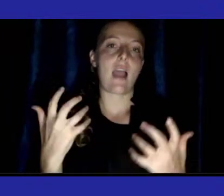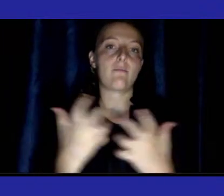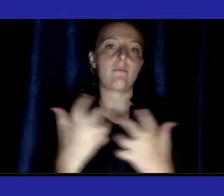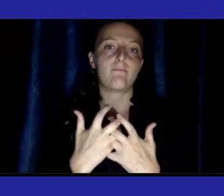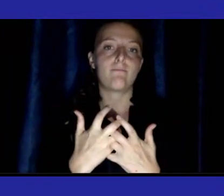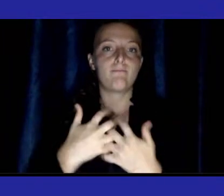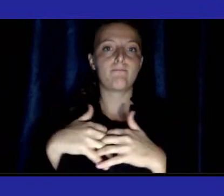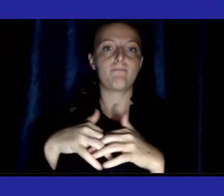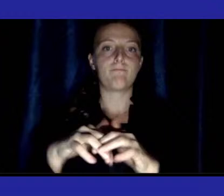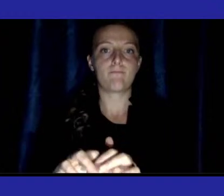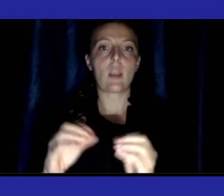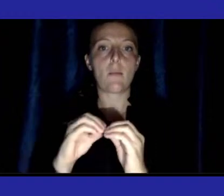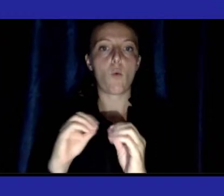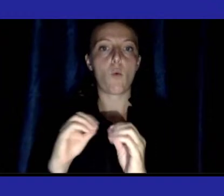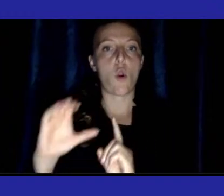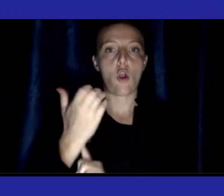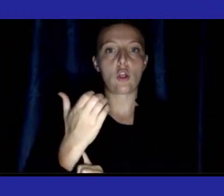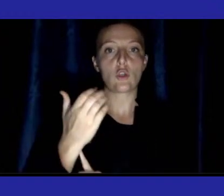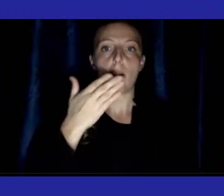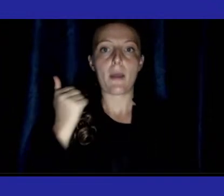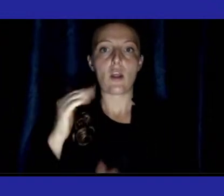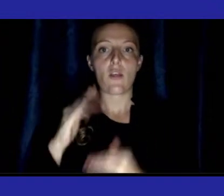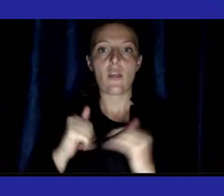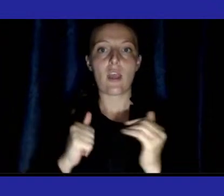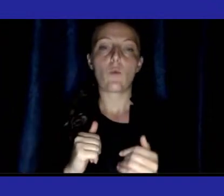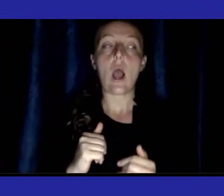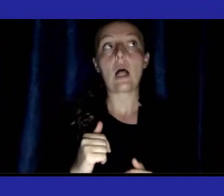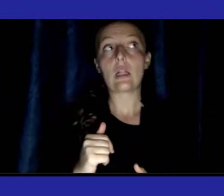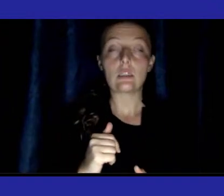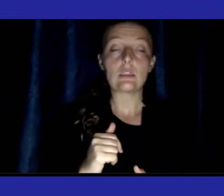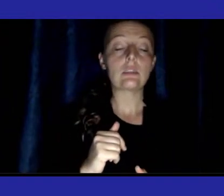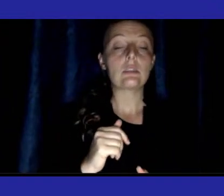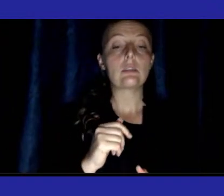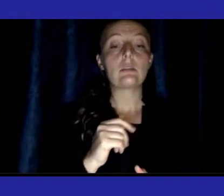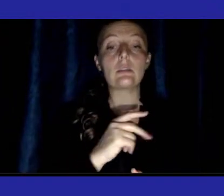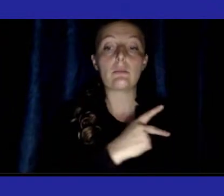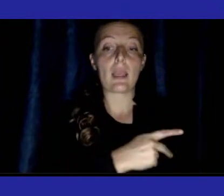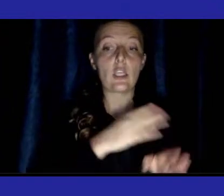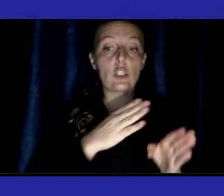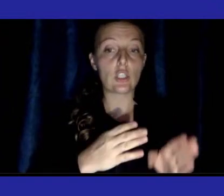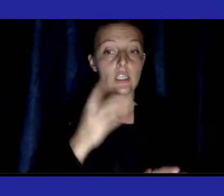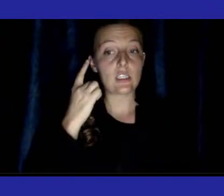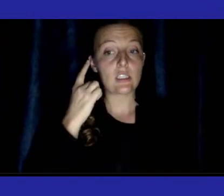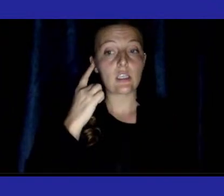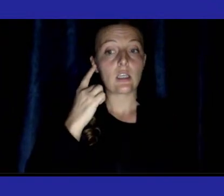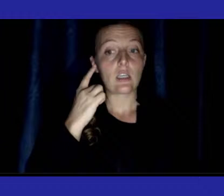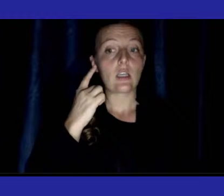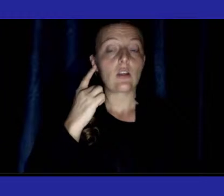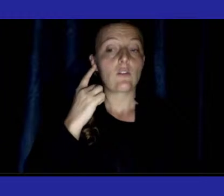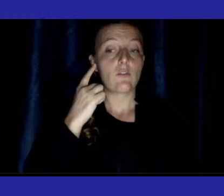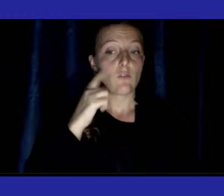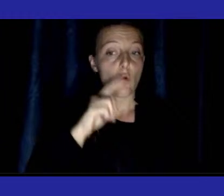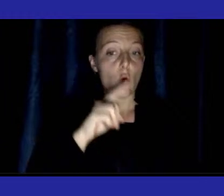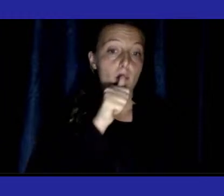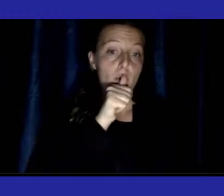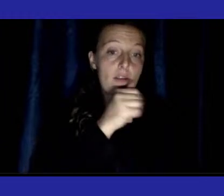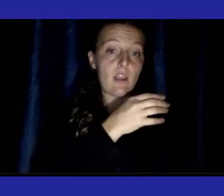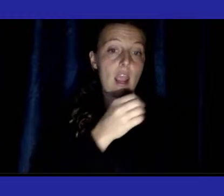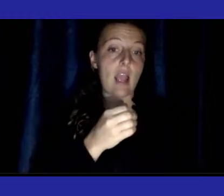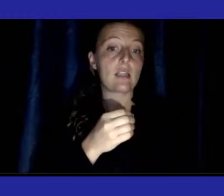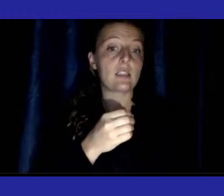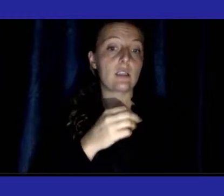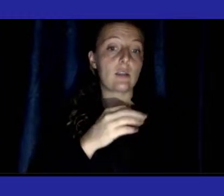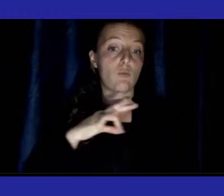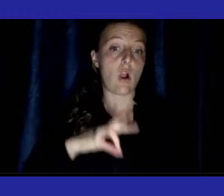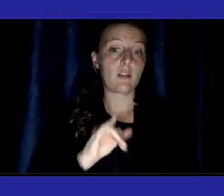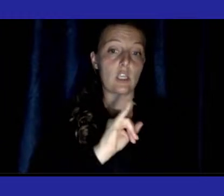to put patients of private for-profit insurers on a different waiting list. People are very uncomfortable with